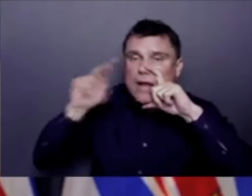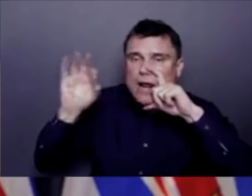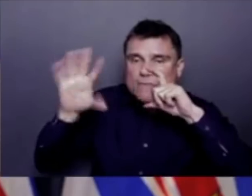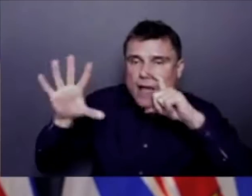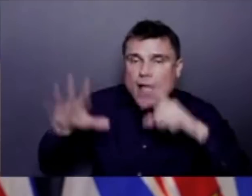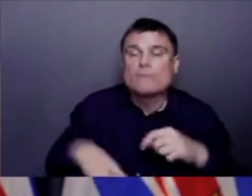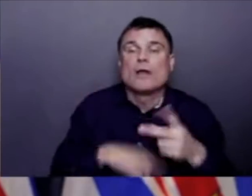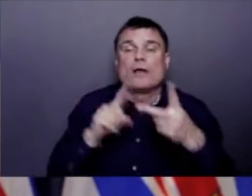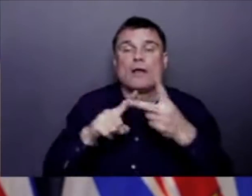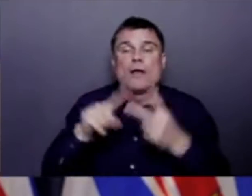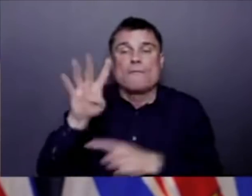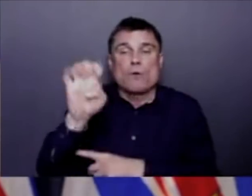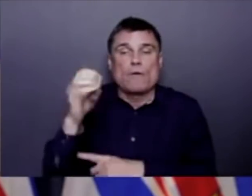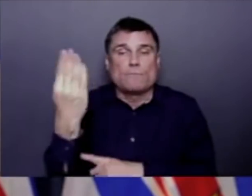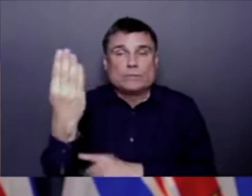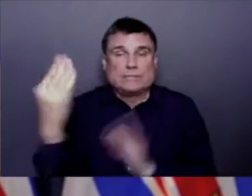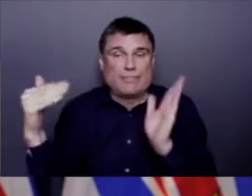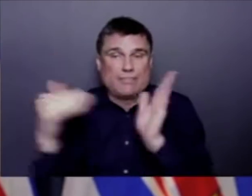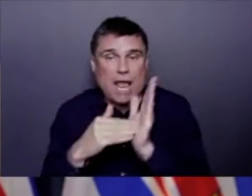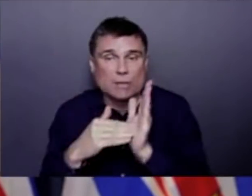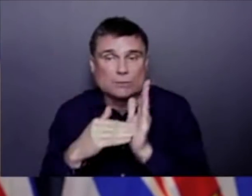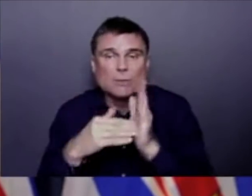414,500 surgical or procedure masks,